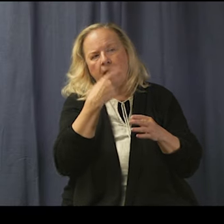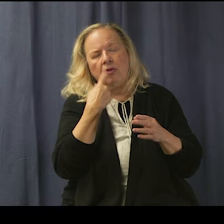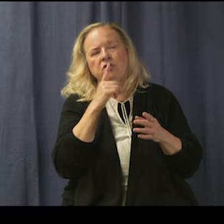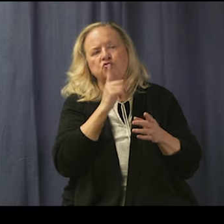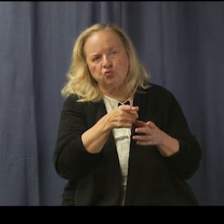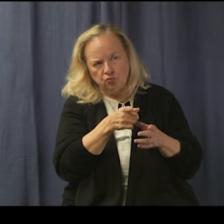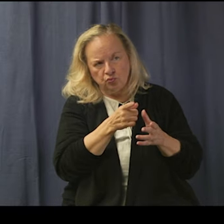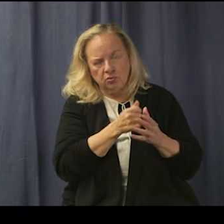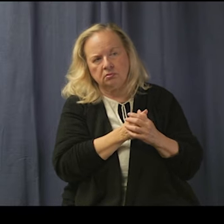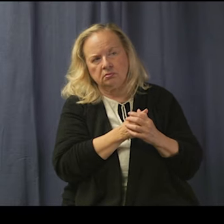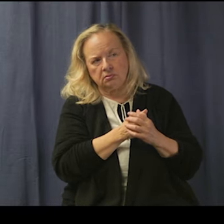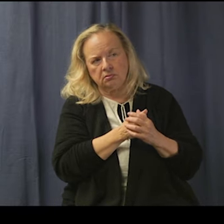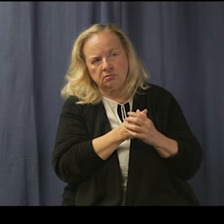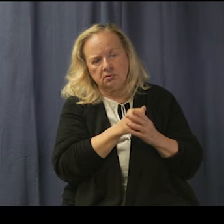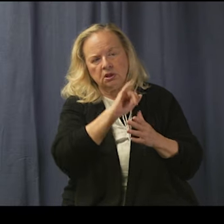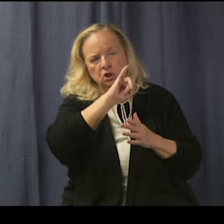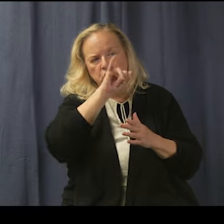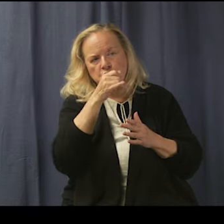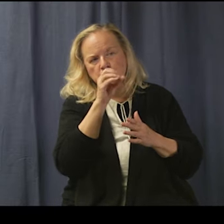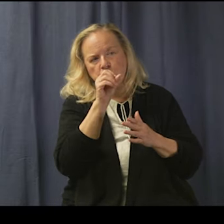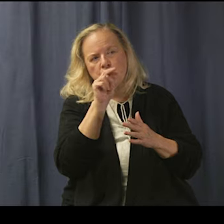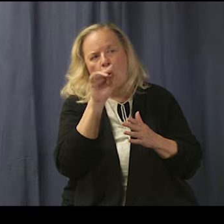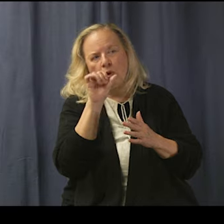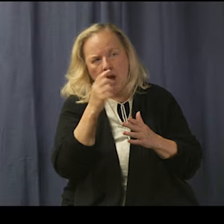is truth. It was Jonah.